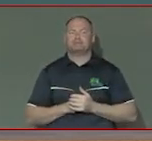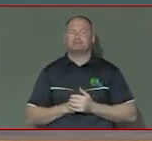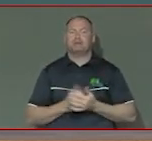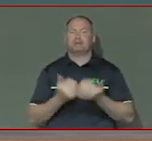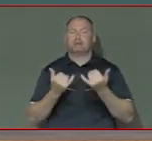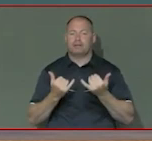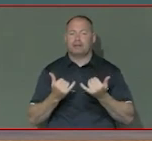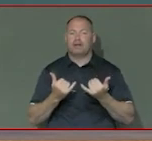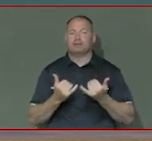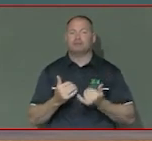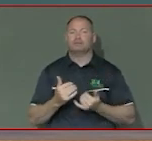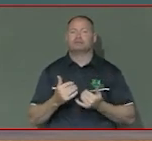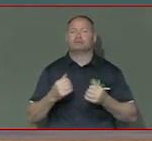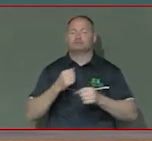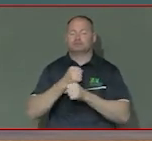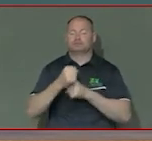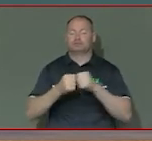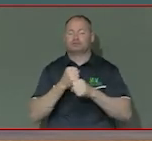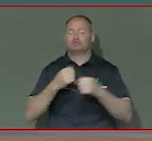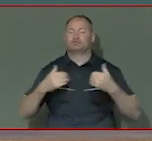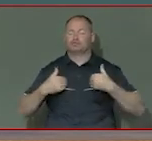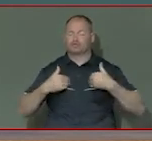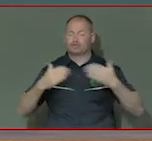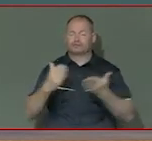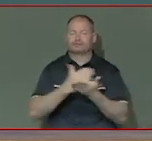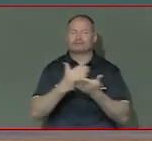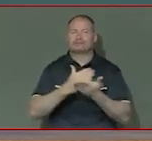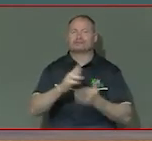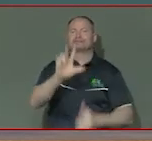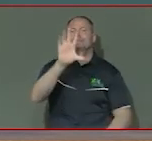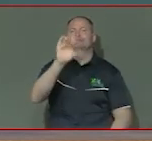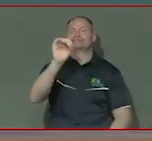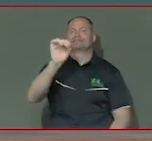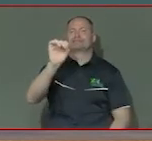80,000 shares at the beginning of the year.